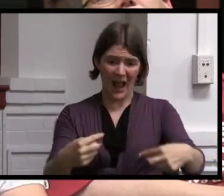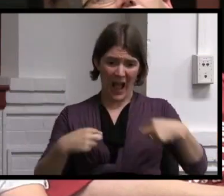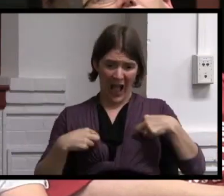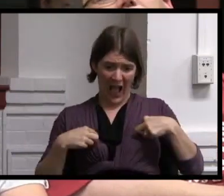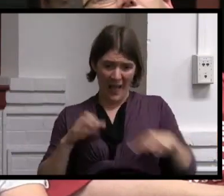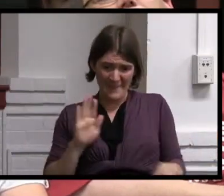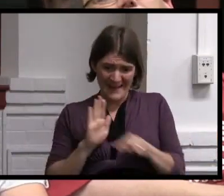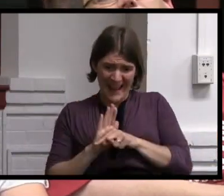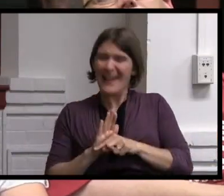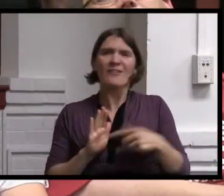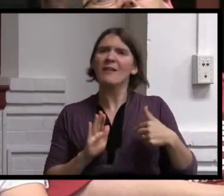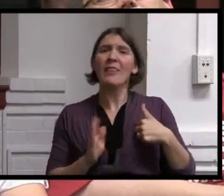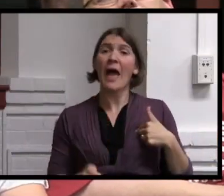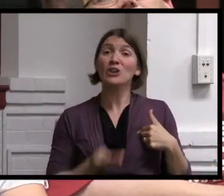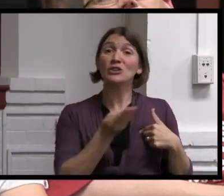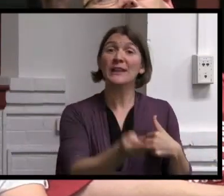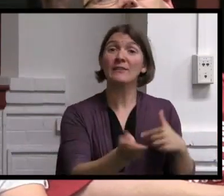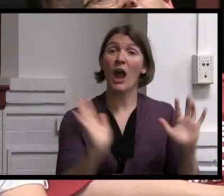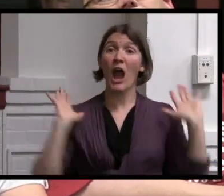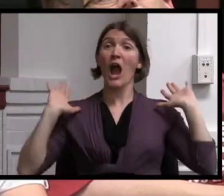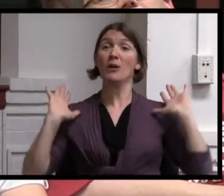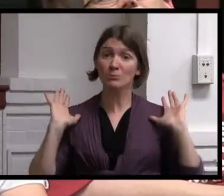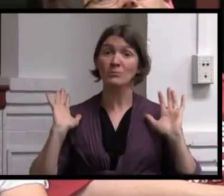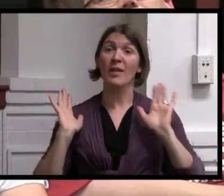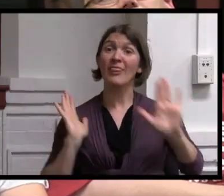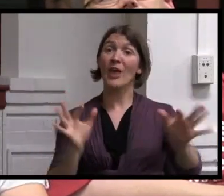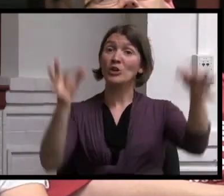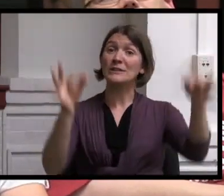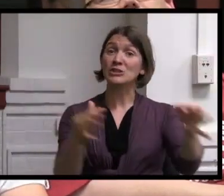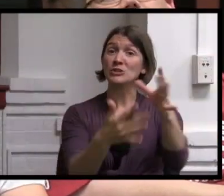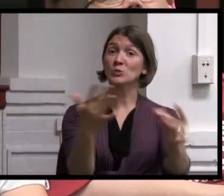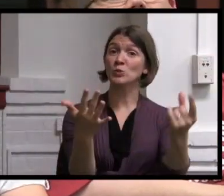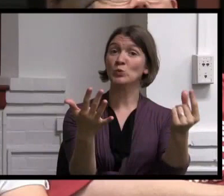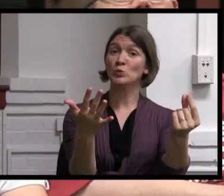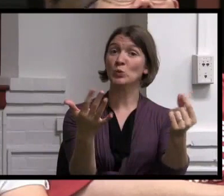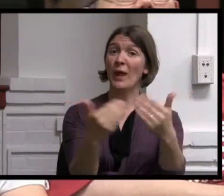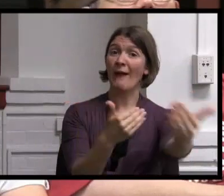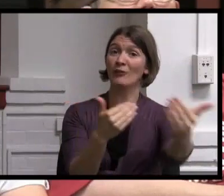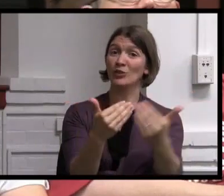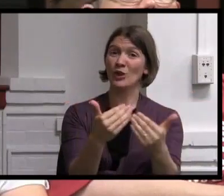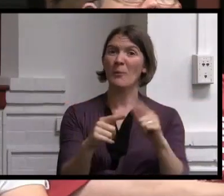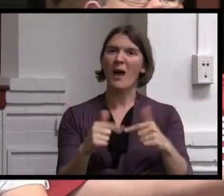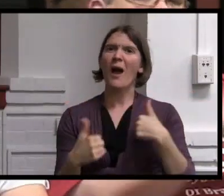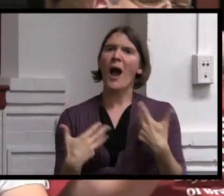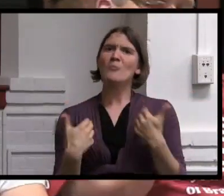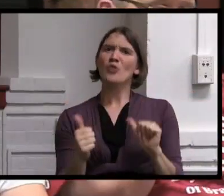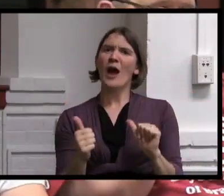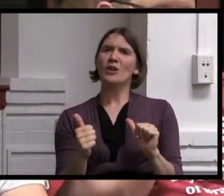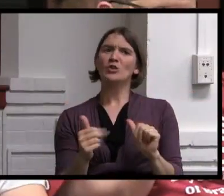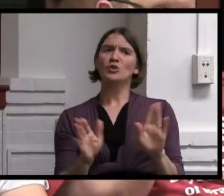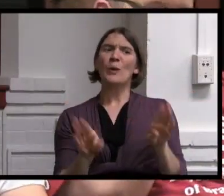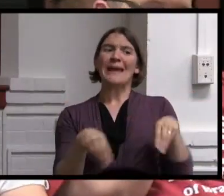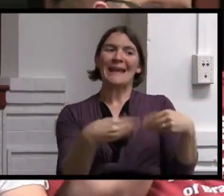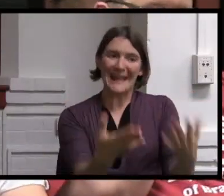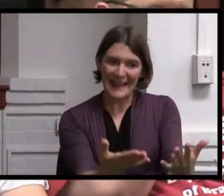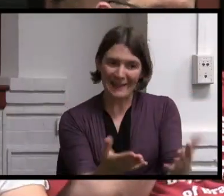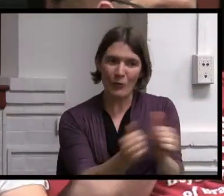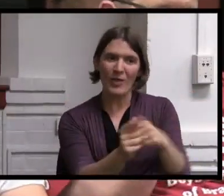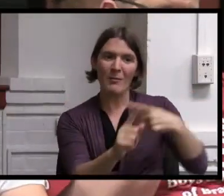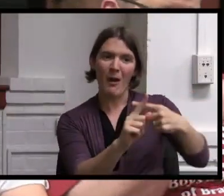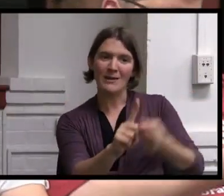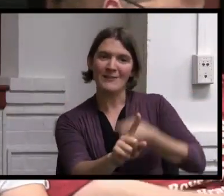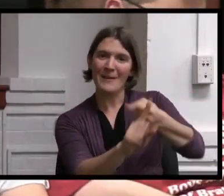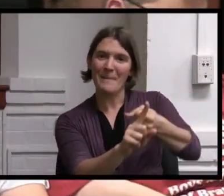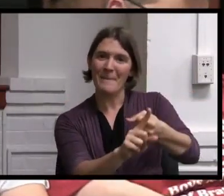negatively upon you. That's true, but I'd like to do something that also has a positive